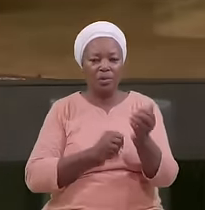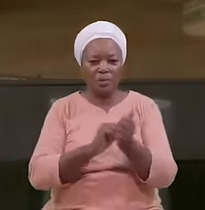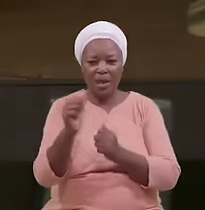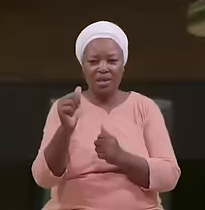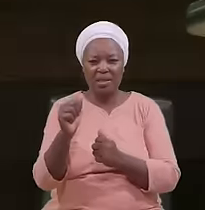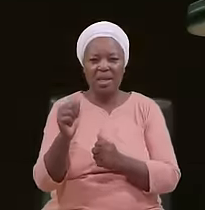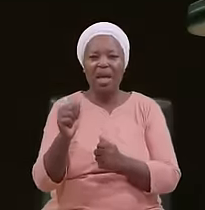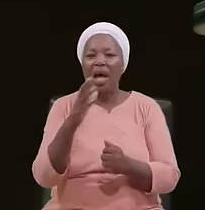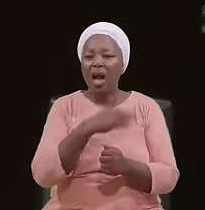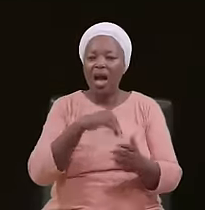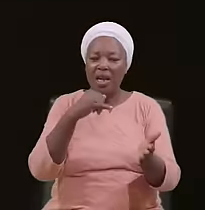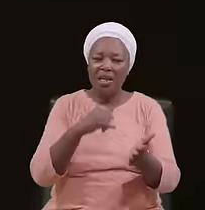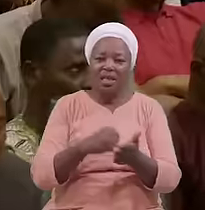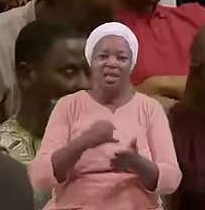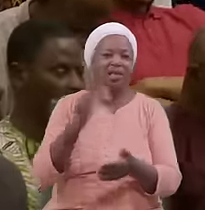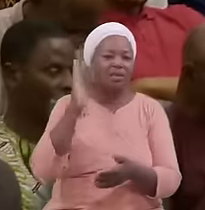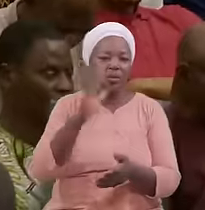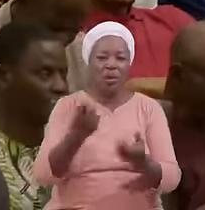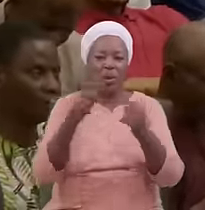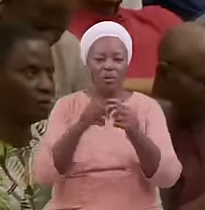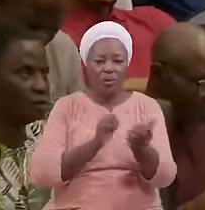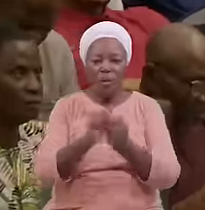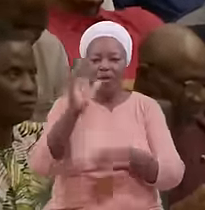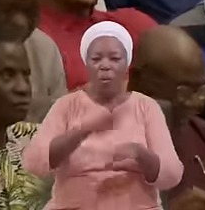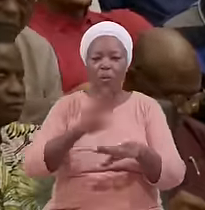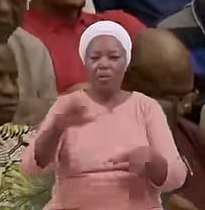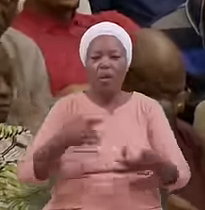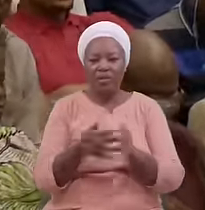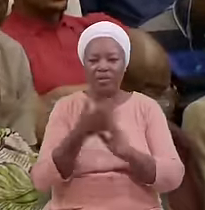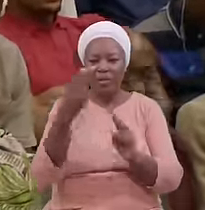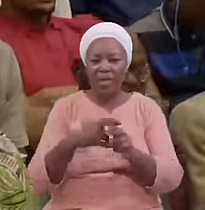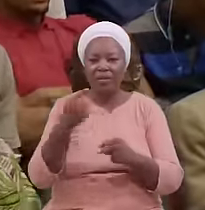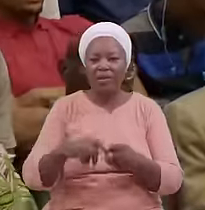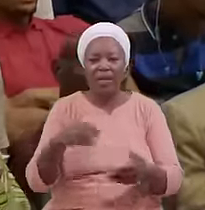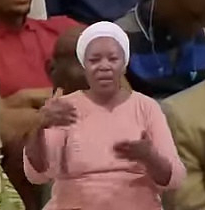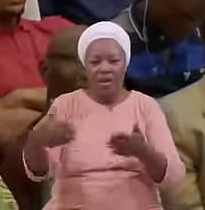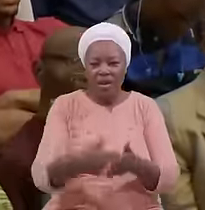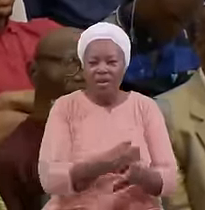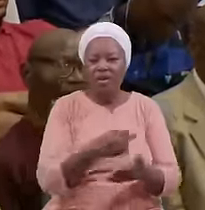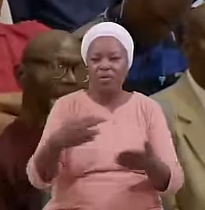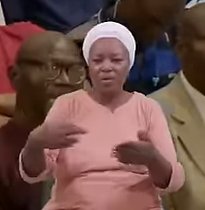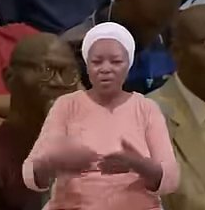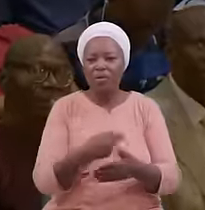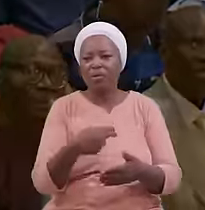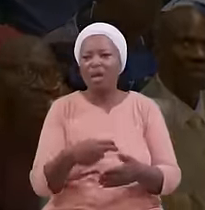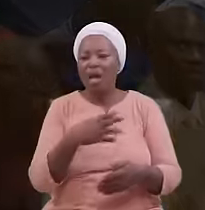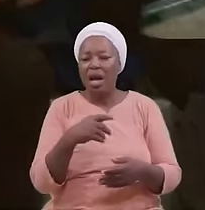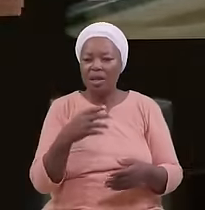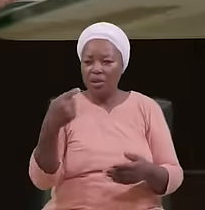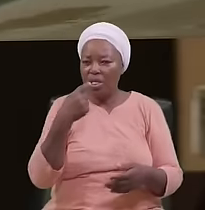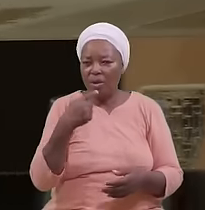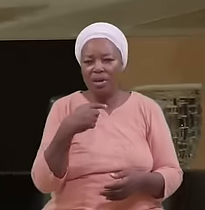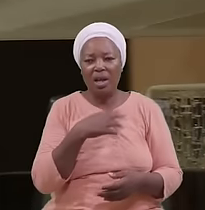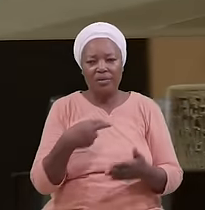it will be done. The renewed tongue and the refreshing miracle. We're coming to point